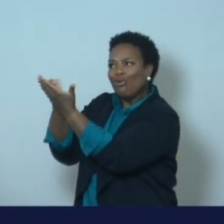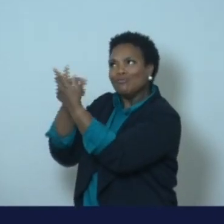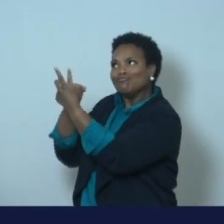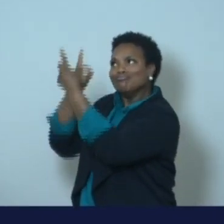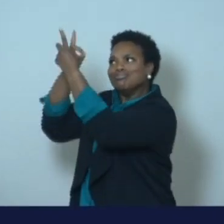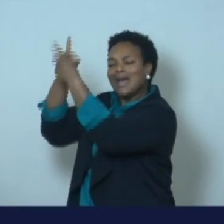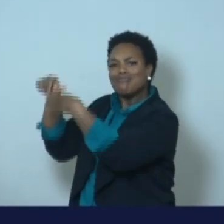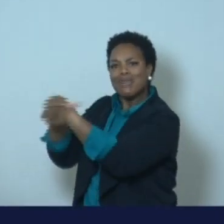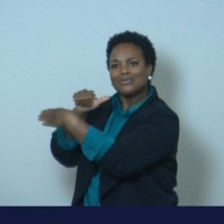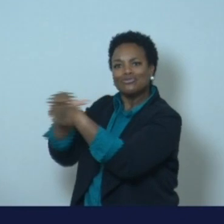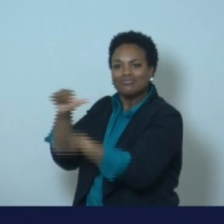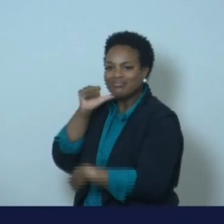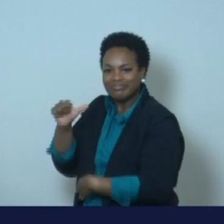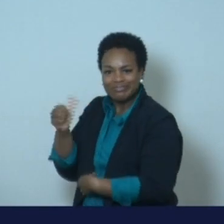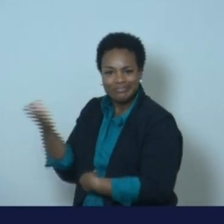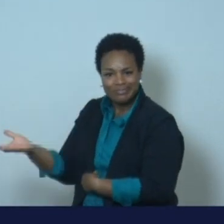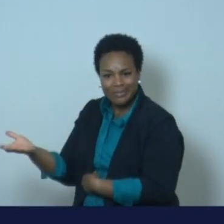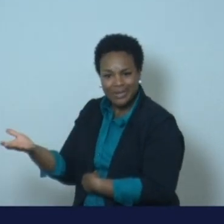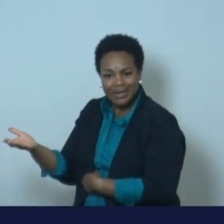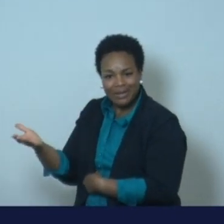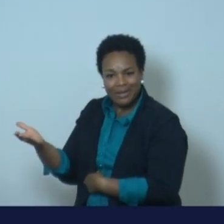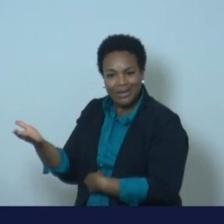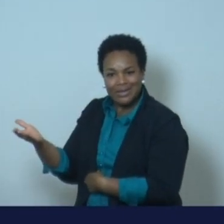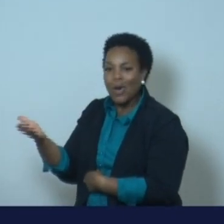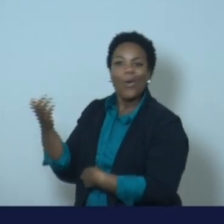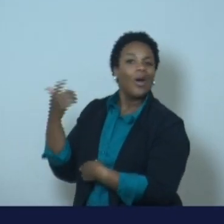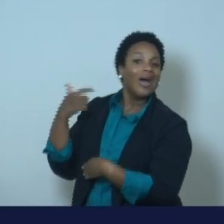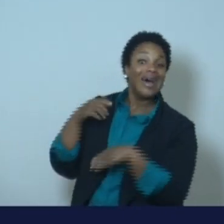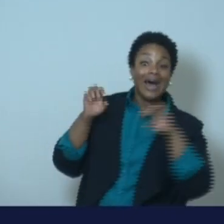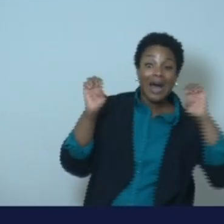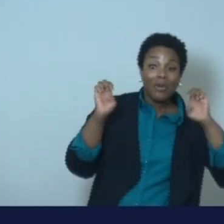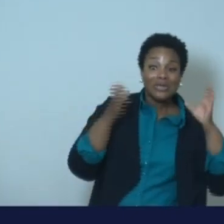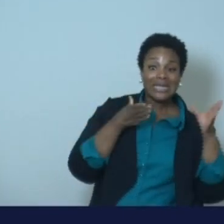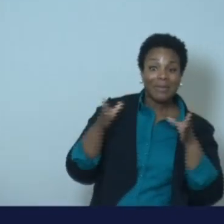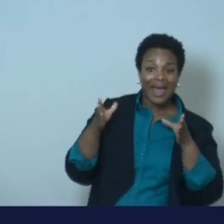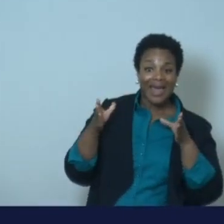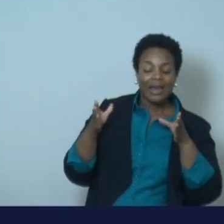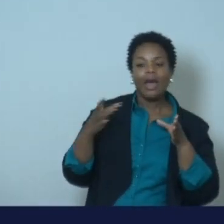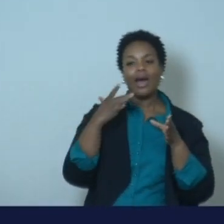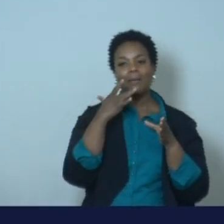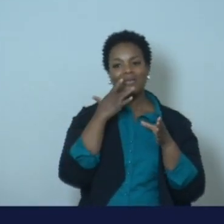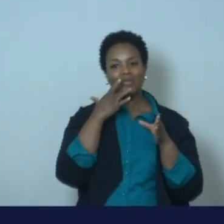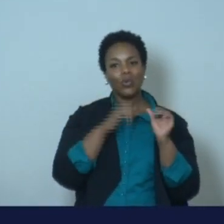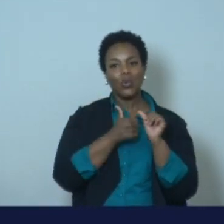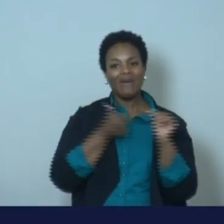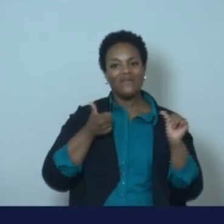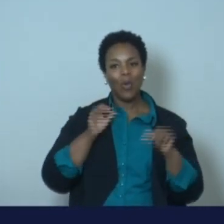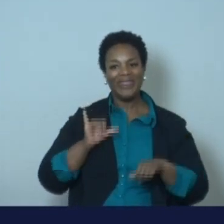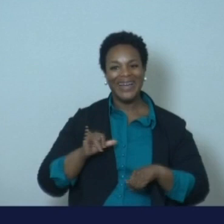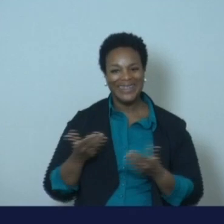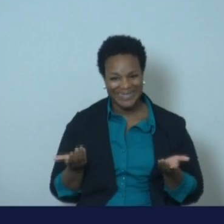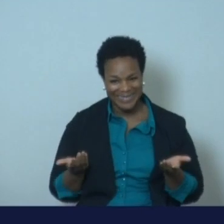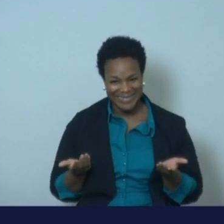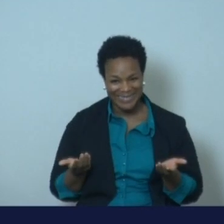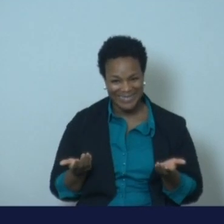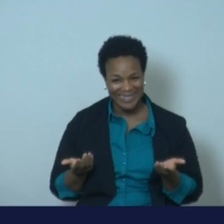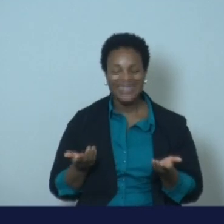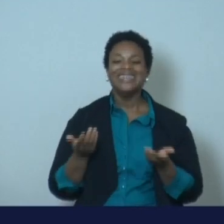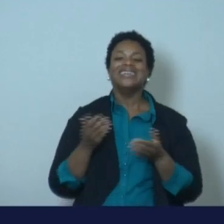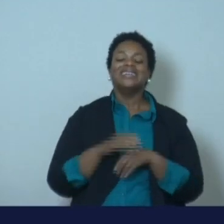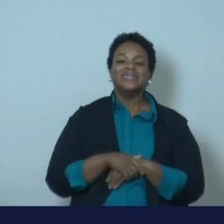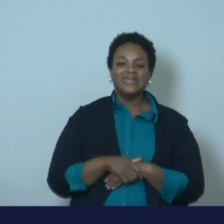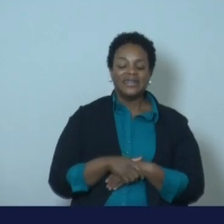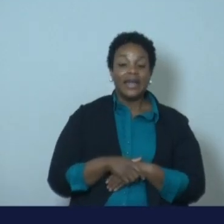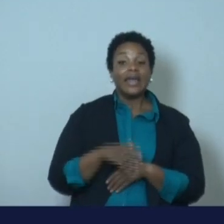hospital. So you don't want to go to an emergency plan. You want to prevent having to go to an emergency plan,